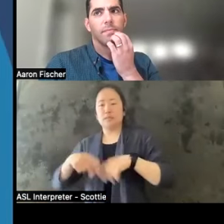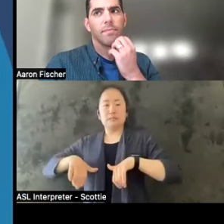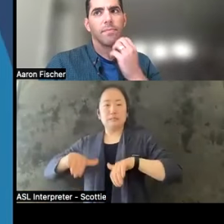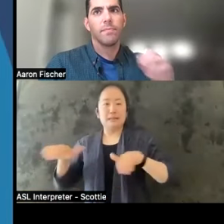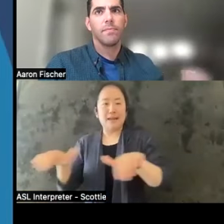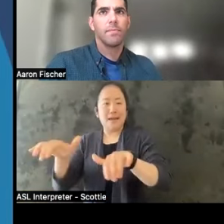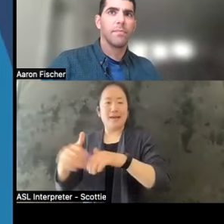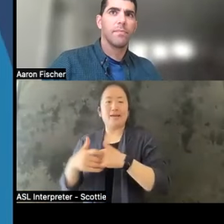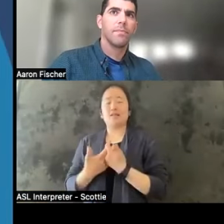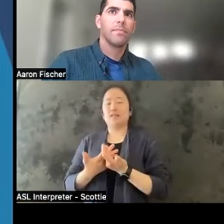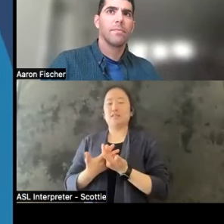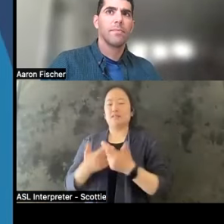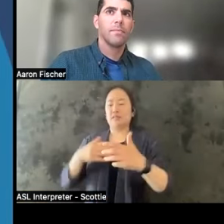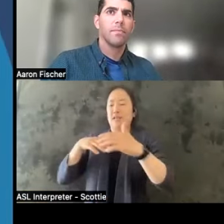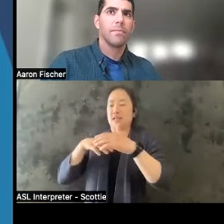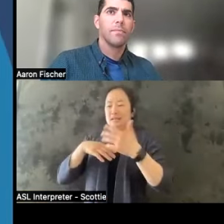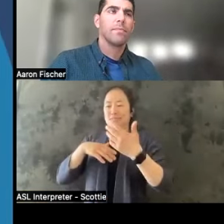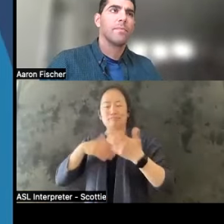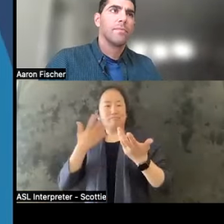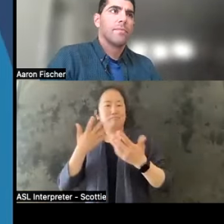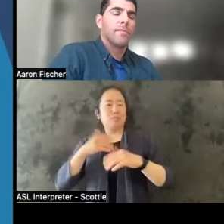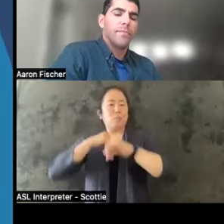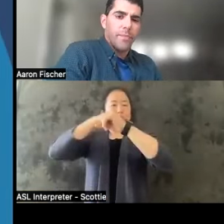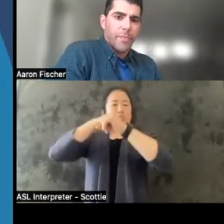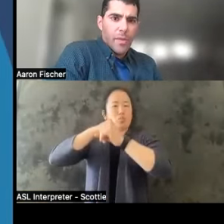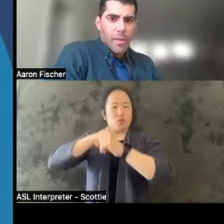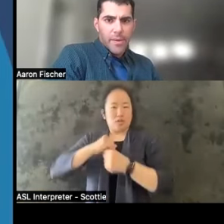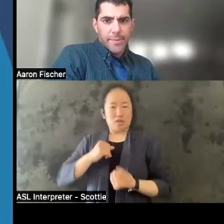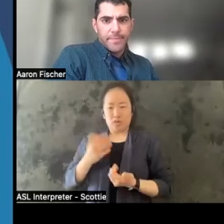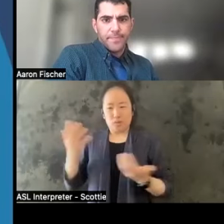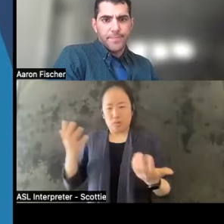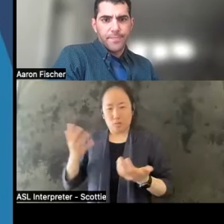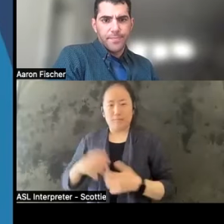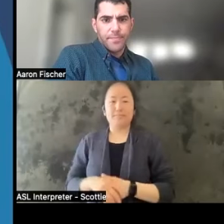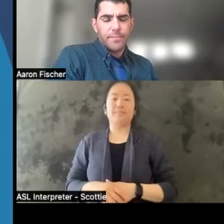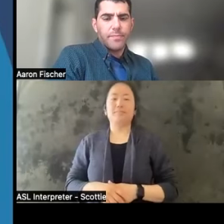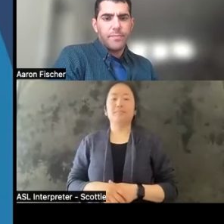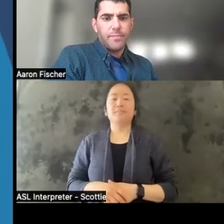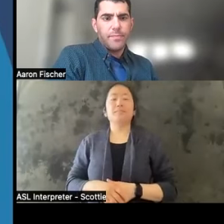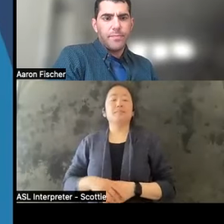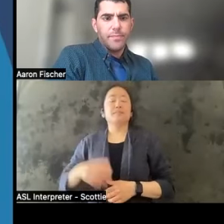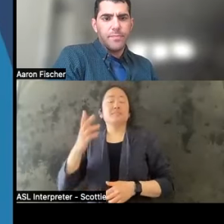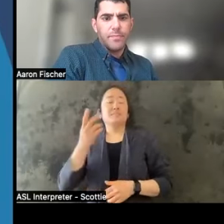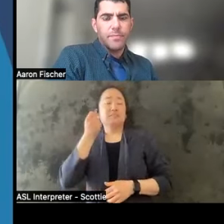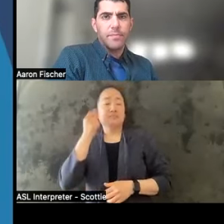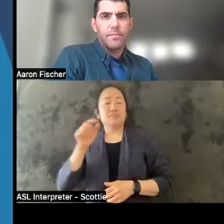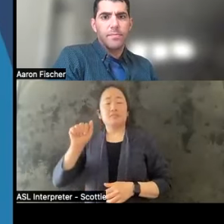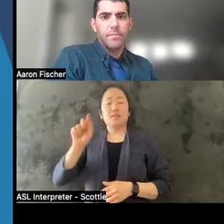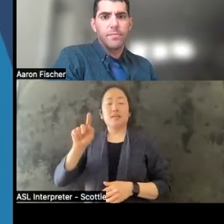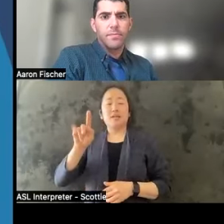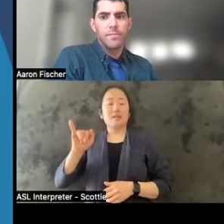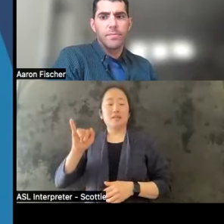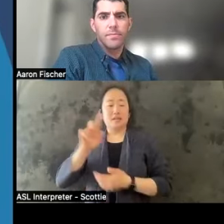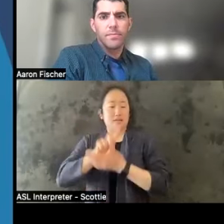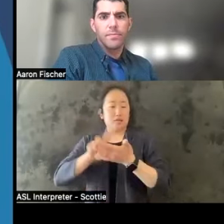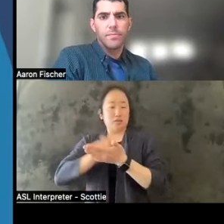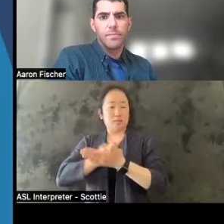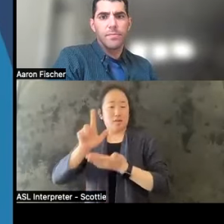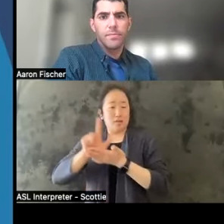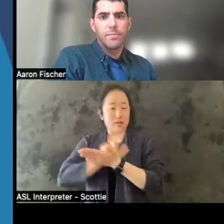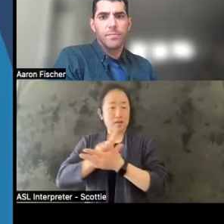we are highlighting today, the anti-discrimination laws that we're talking about in these scenarios, we are focusing on the